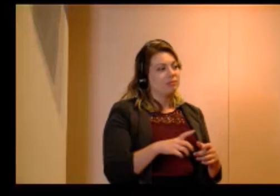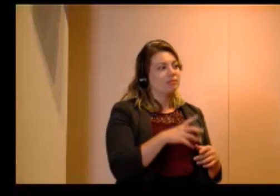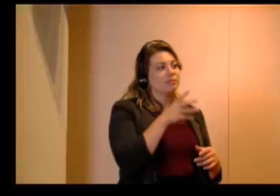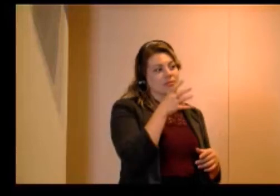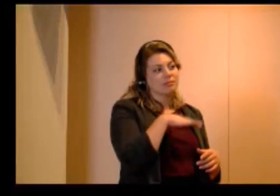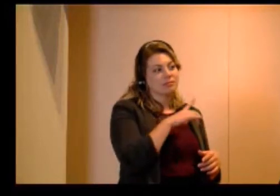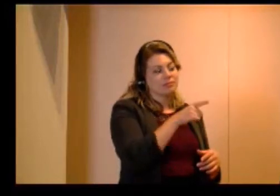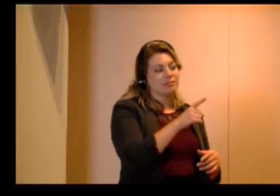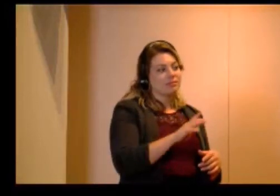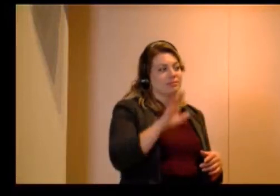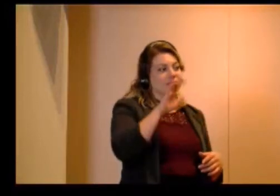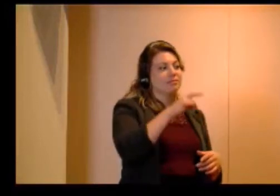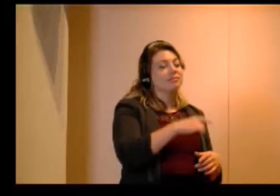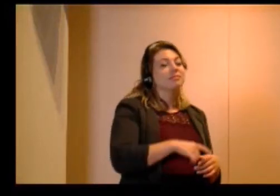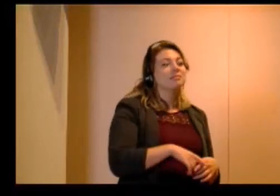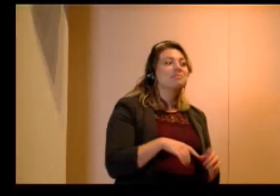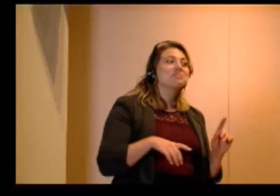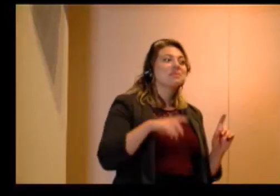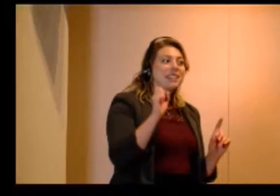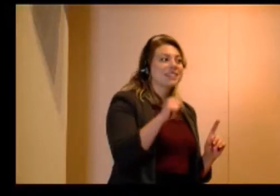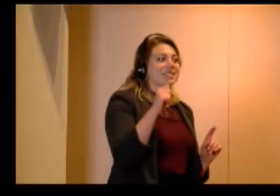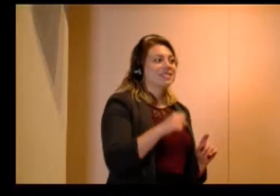Ha, yes.